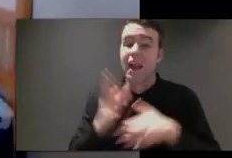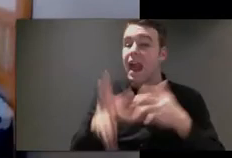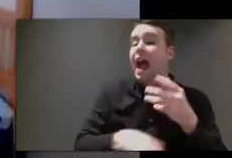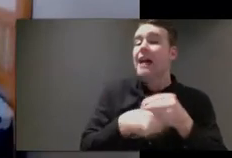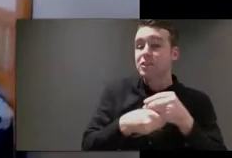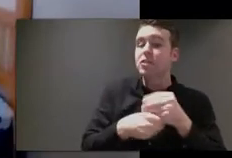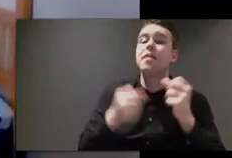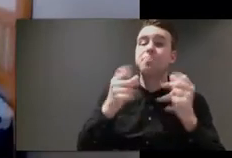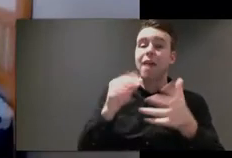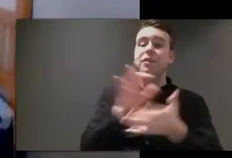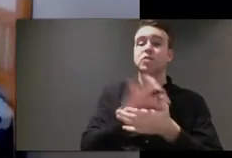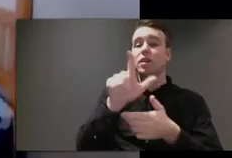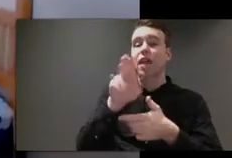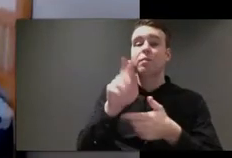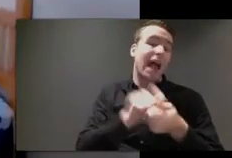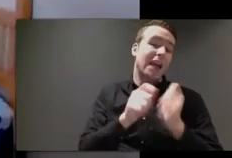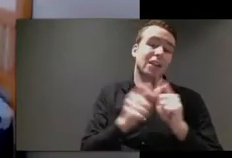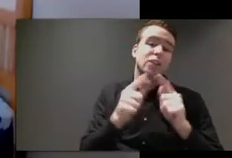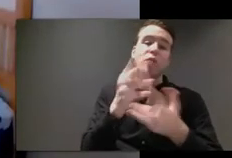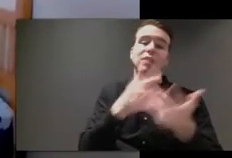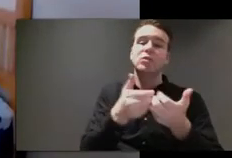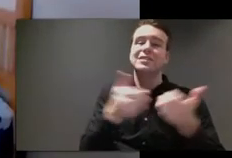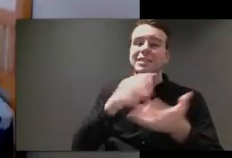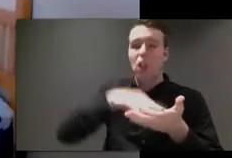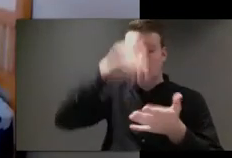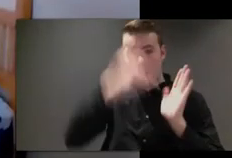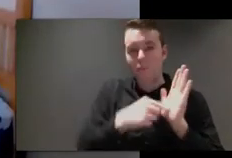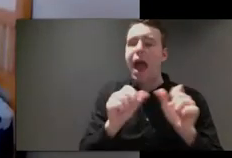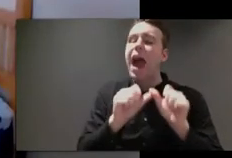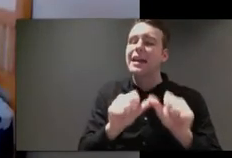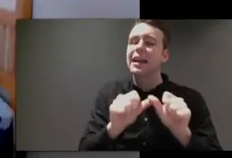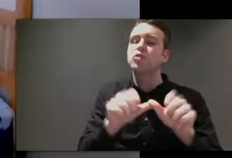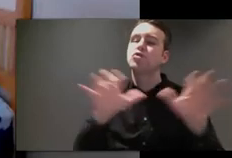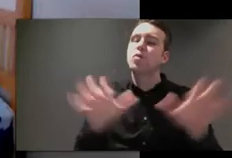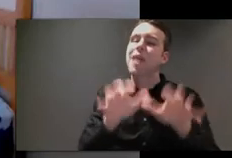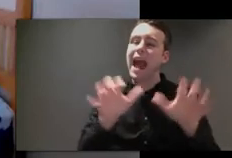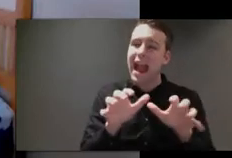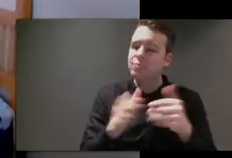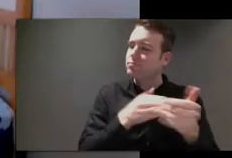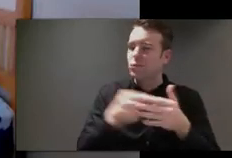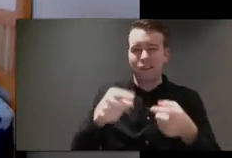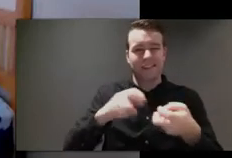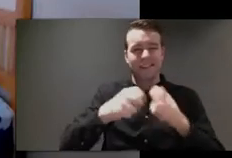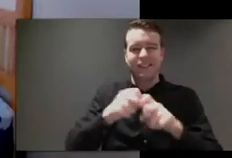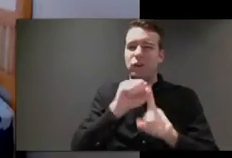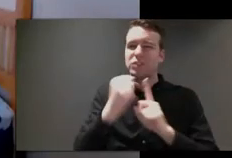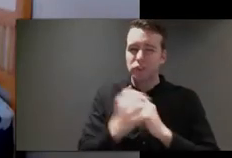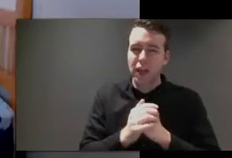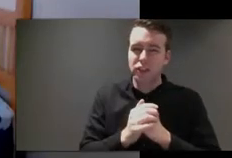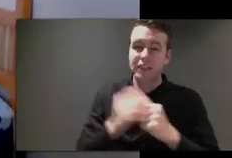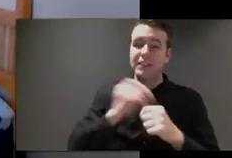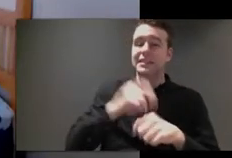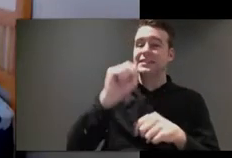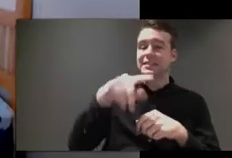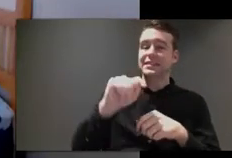Additionally, many of our school clubs have adjusted to the distance learning model and have continued to remain active even during these difficult circumstances. In